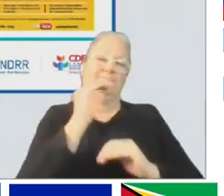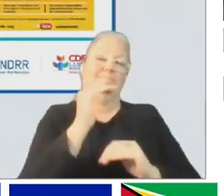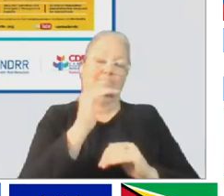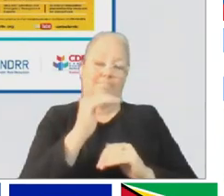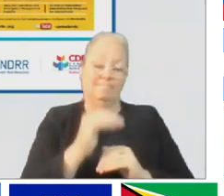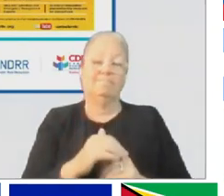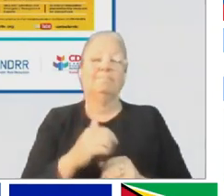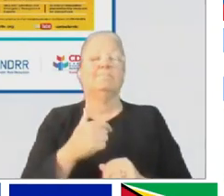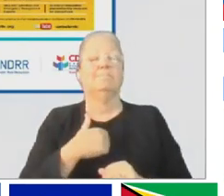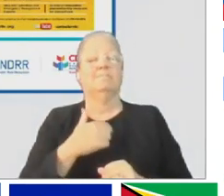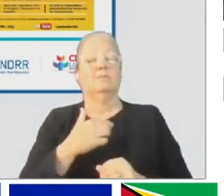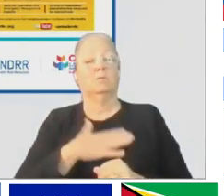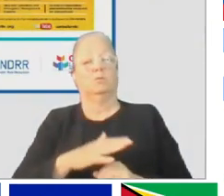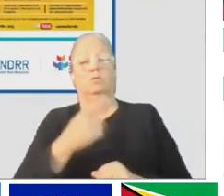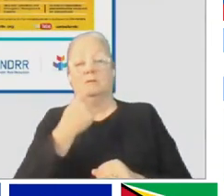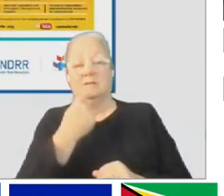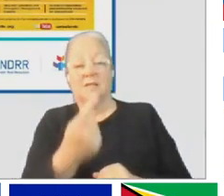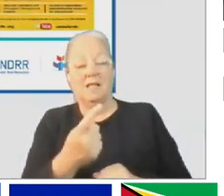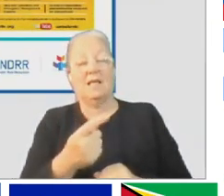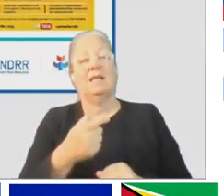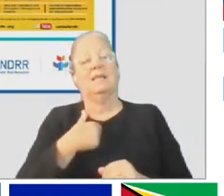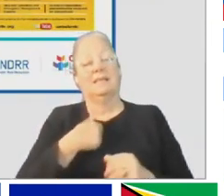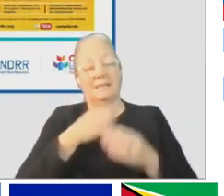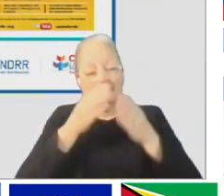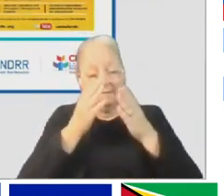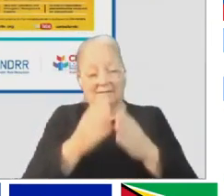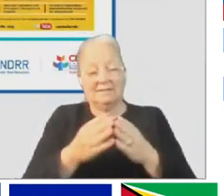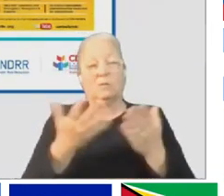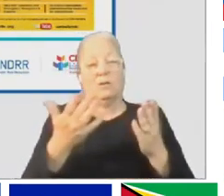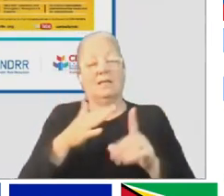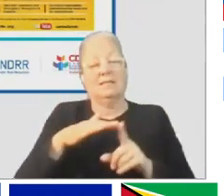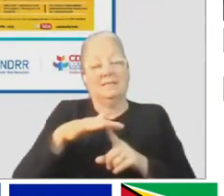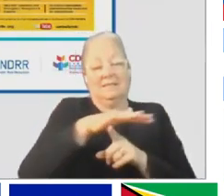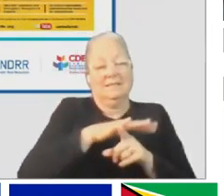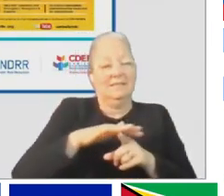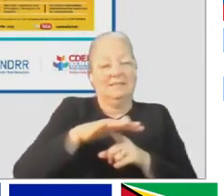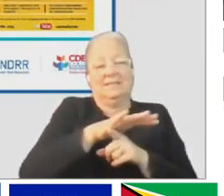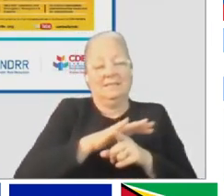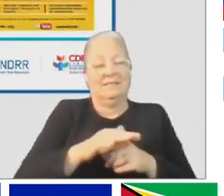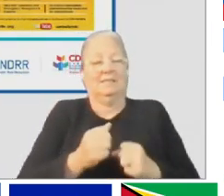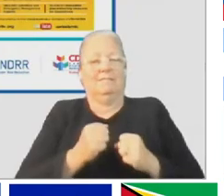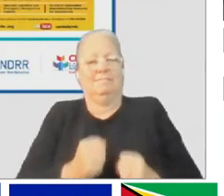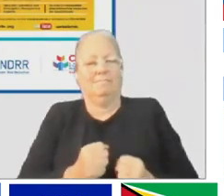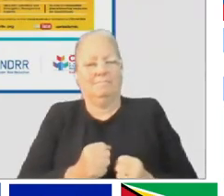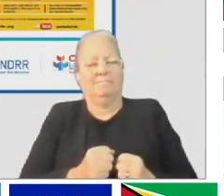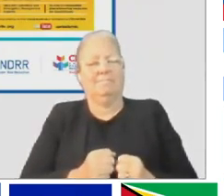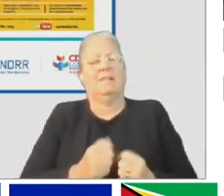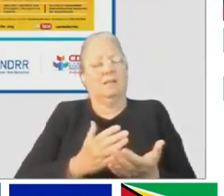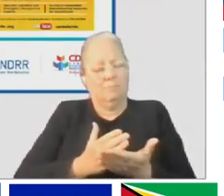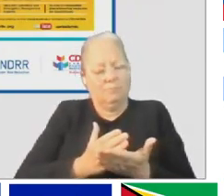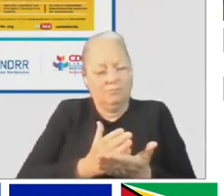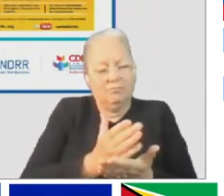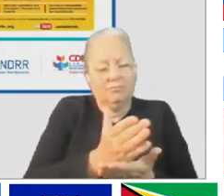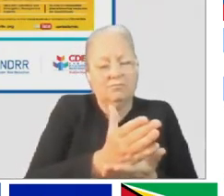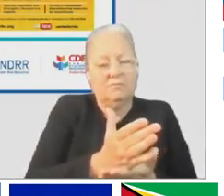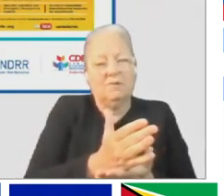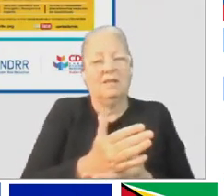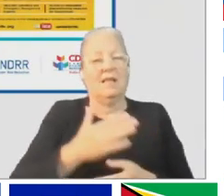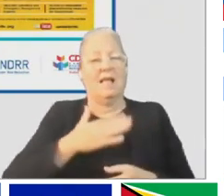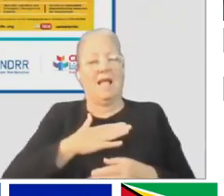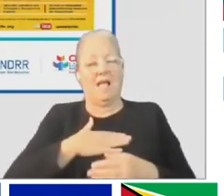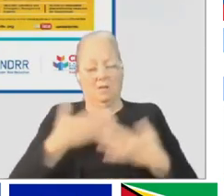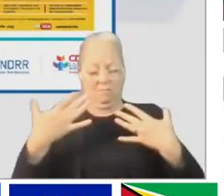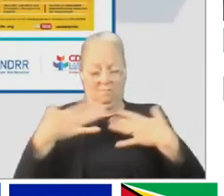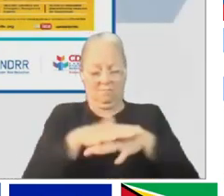want us to focus on the sectoral resilience that we need to strengthen in terms of our intersectoral cooperation